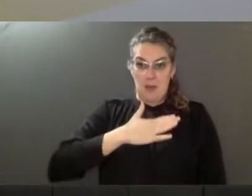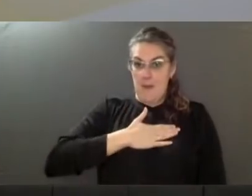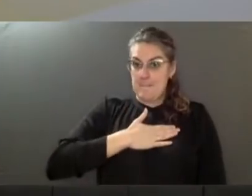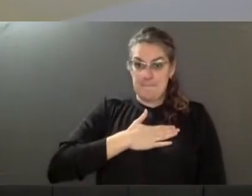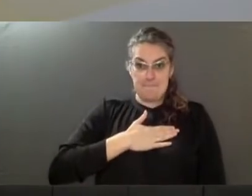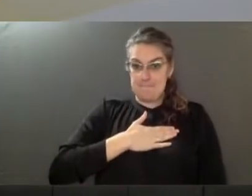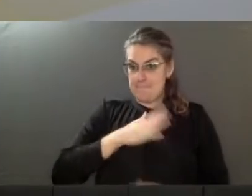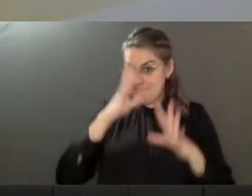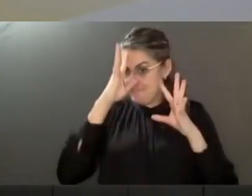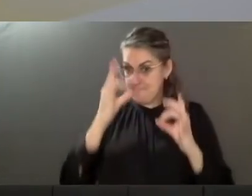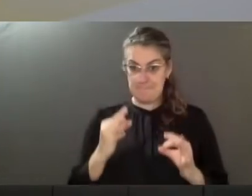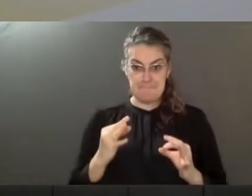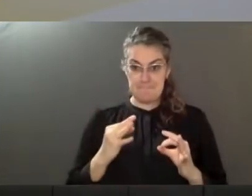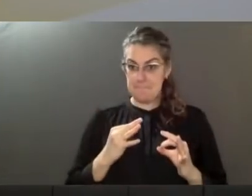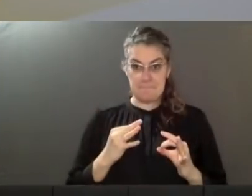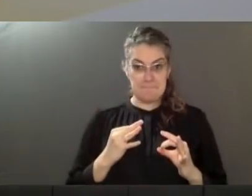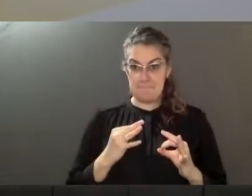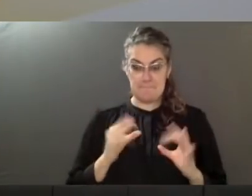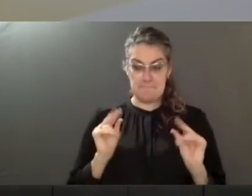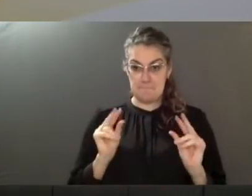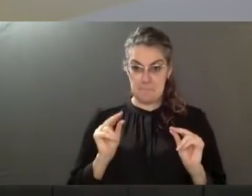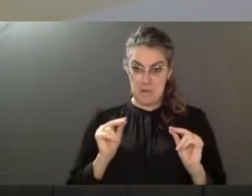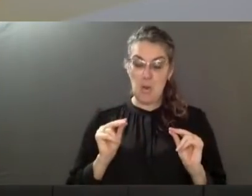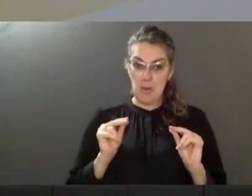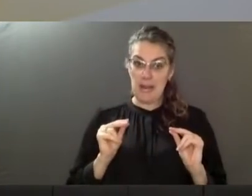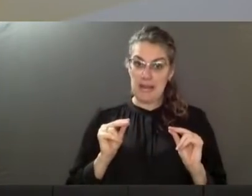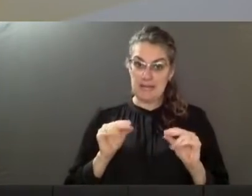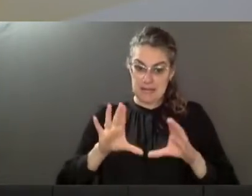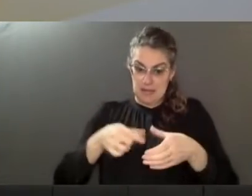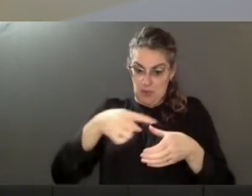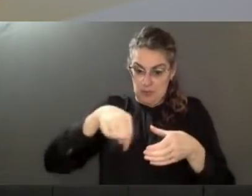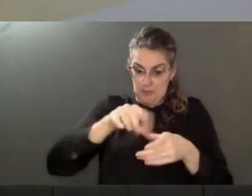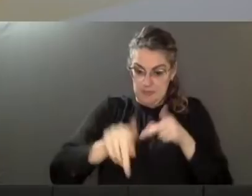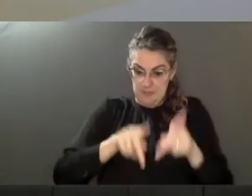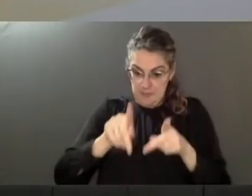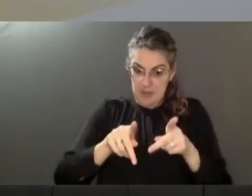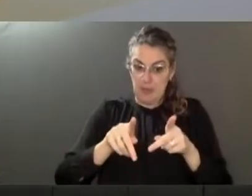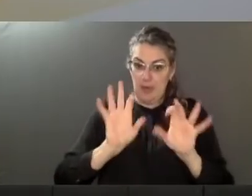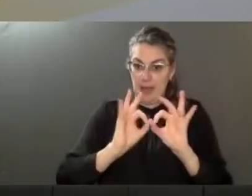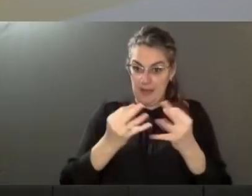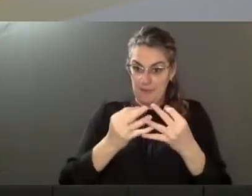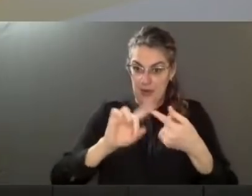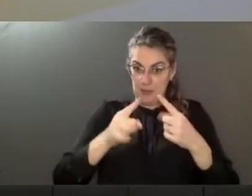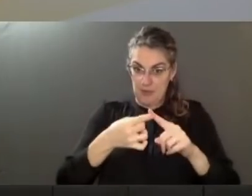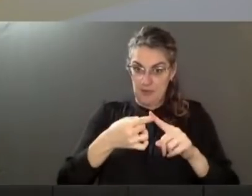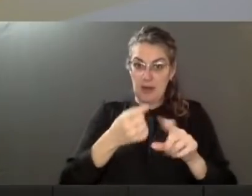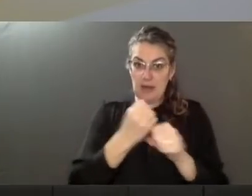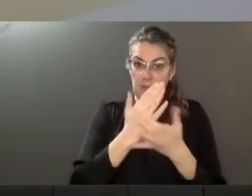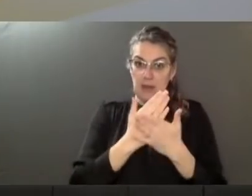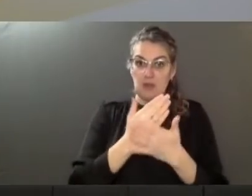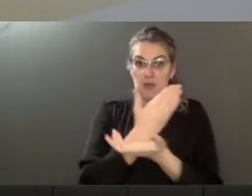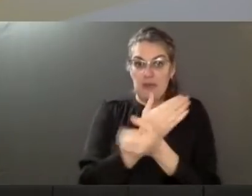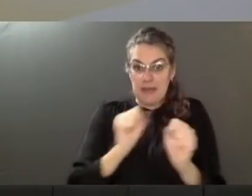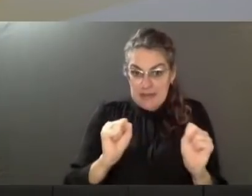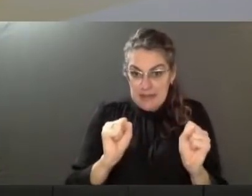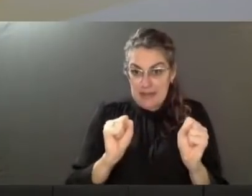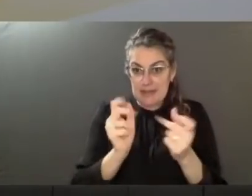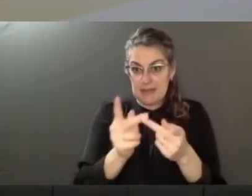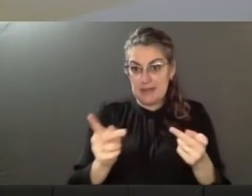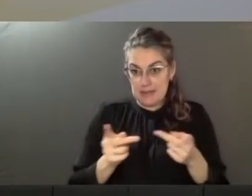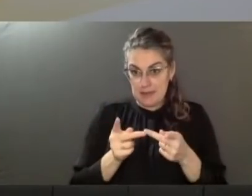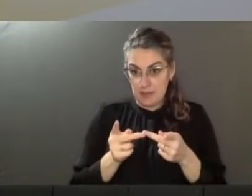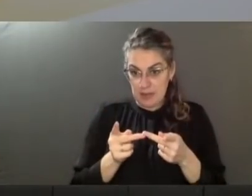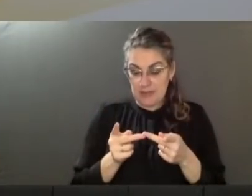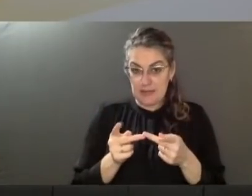take for any of us, but it's to make sure the residents are in a good place and are safe.